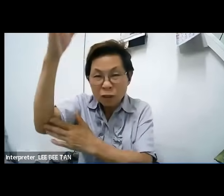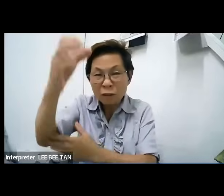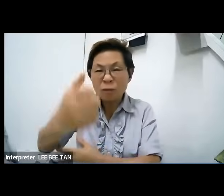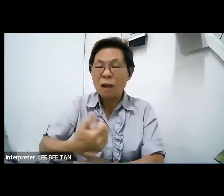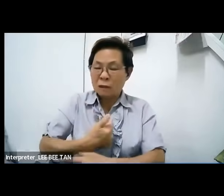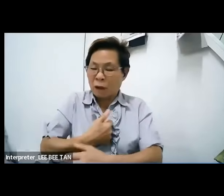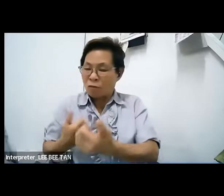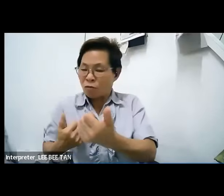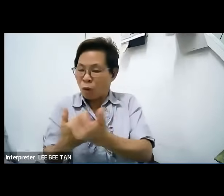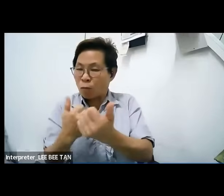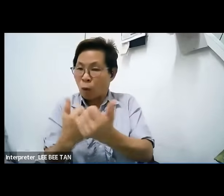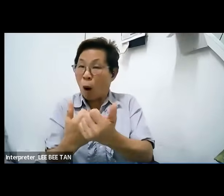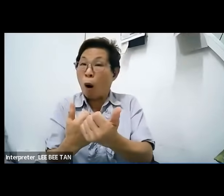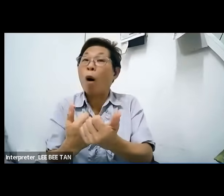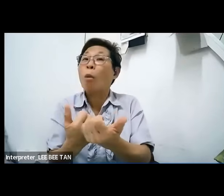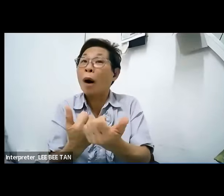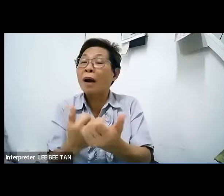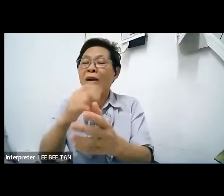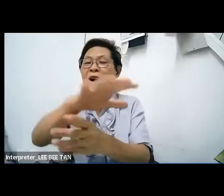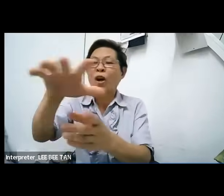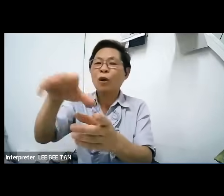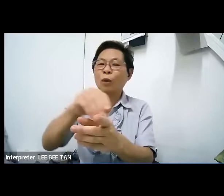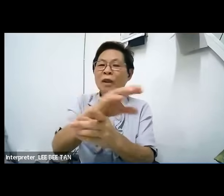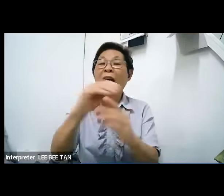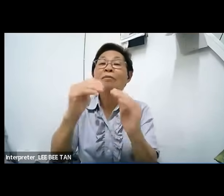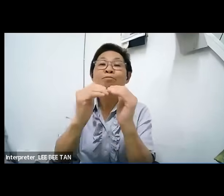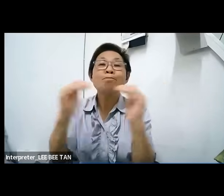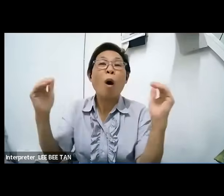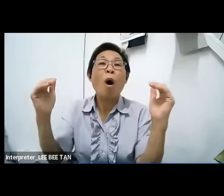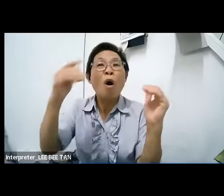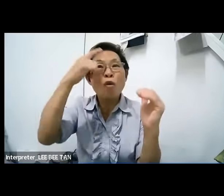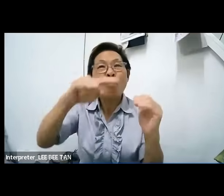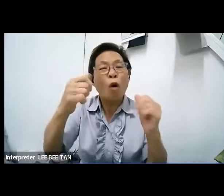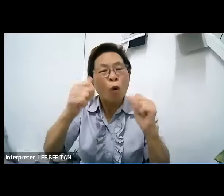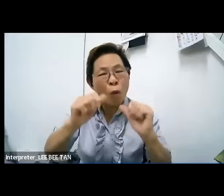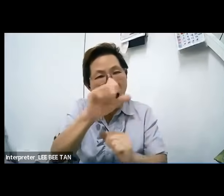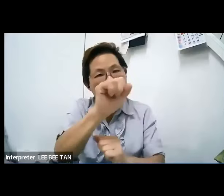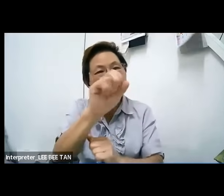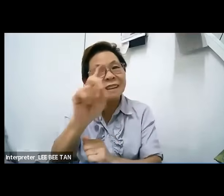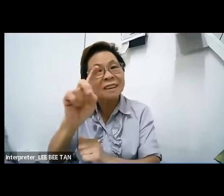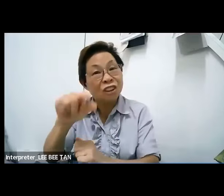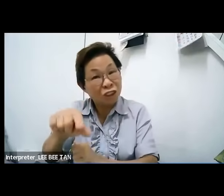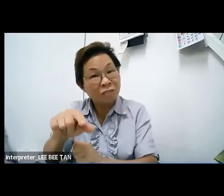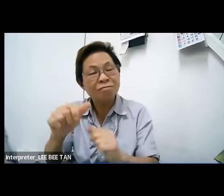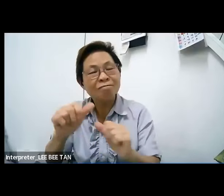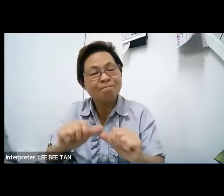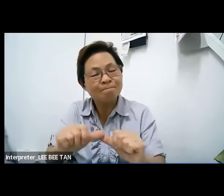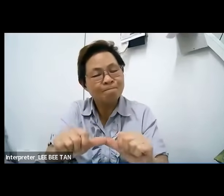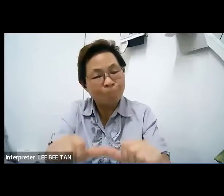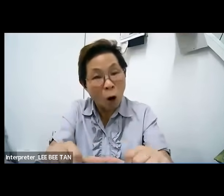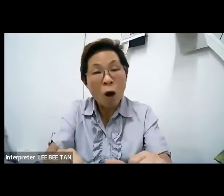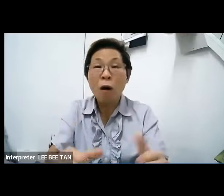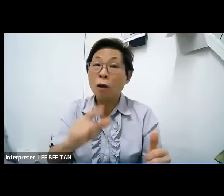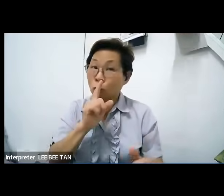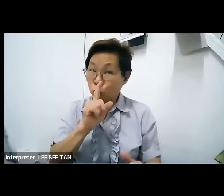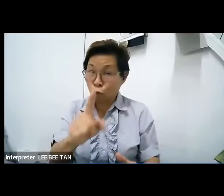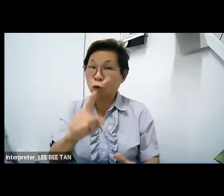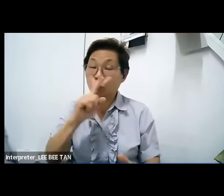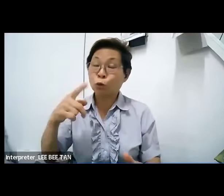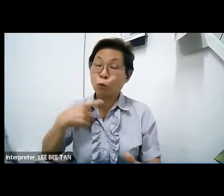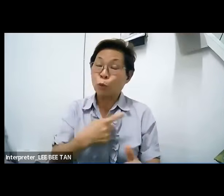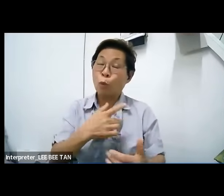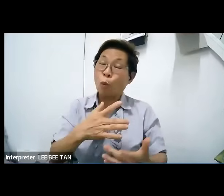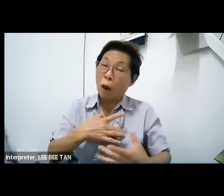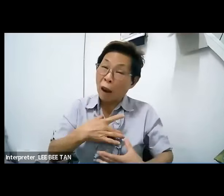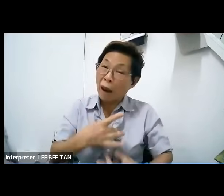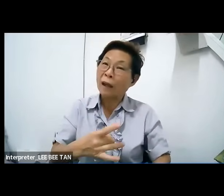to inclusivity and equitability for sustainability. And of course, we would like to address